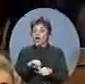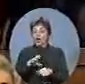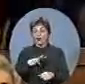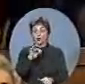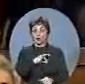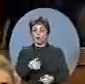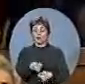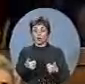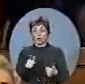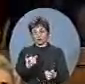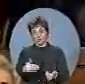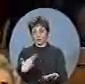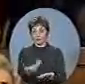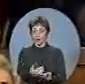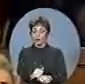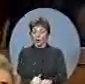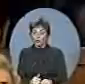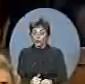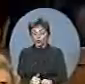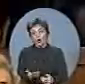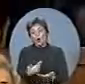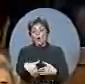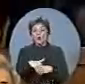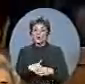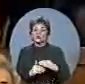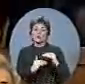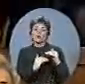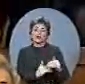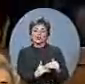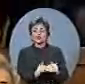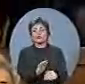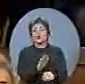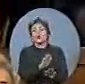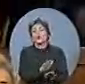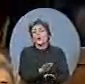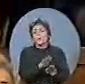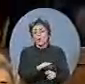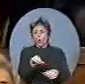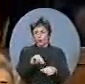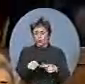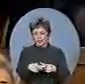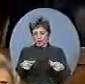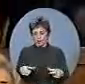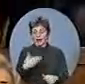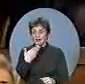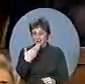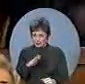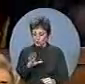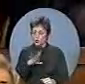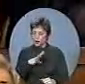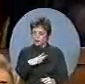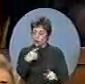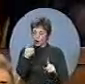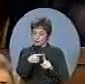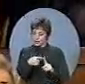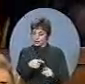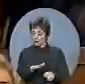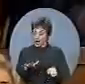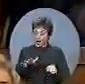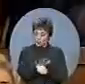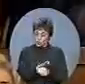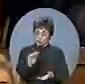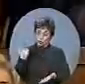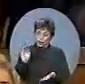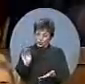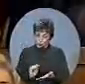profits. Instead of going into debt to defending the poor oil companies, what's the government waiting